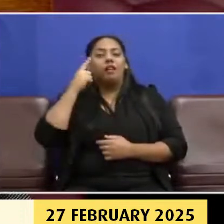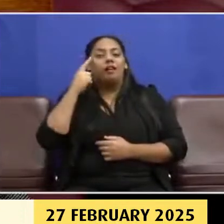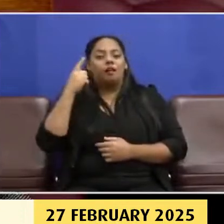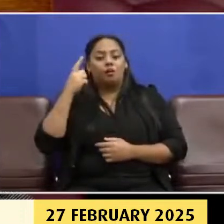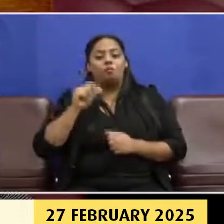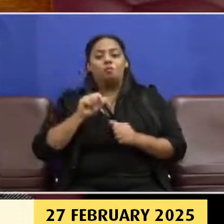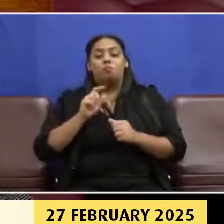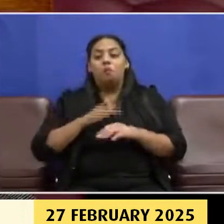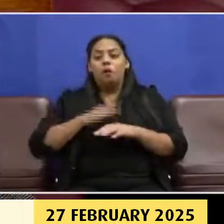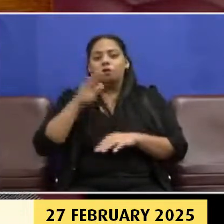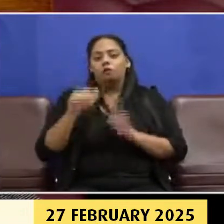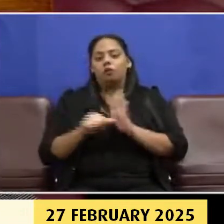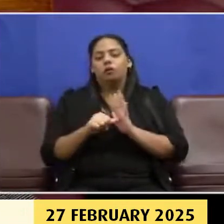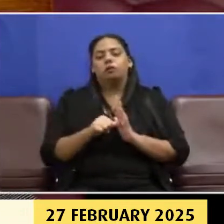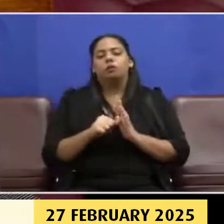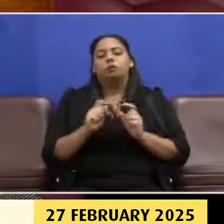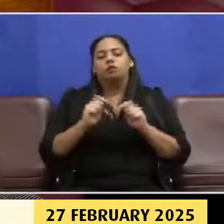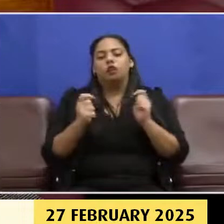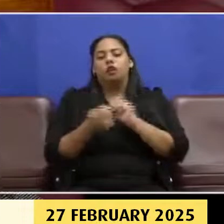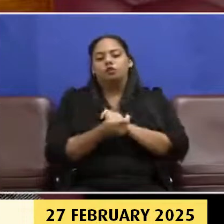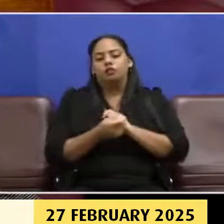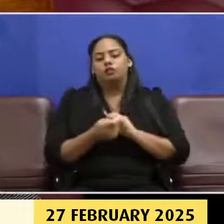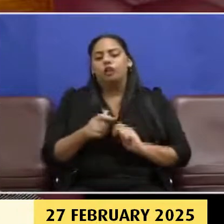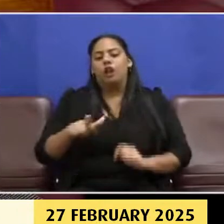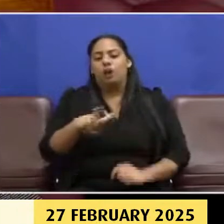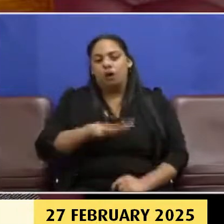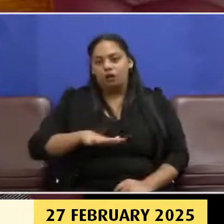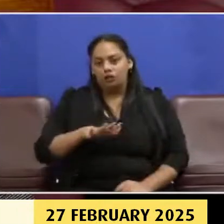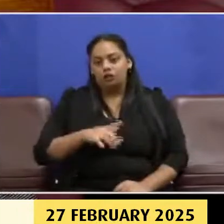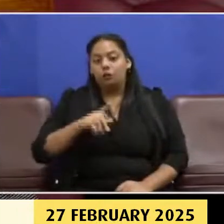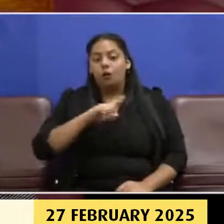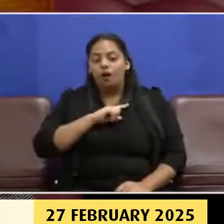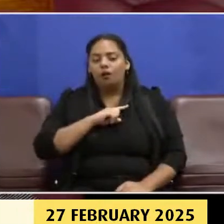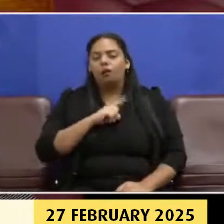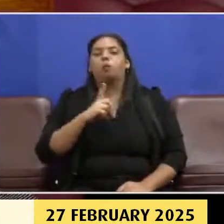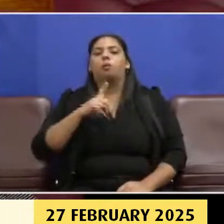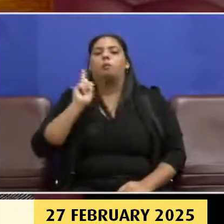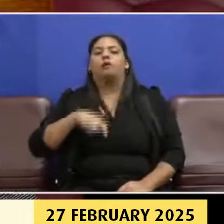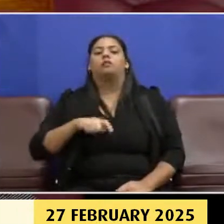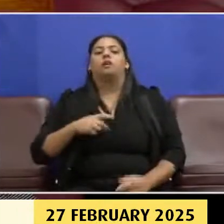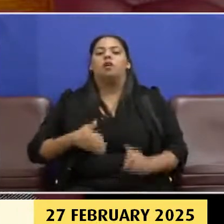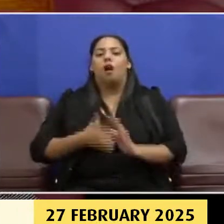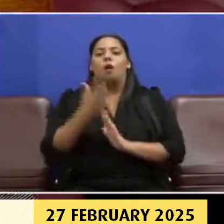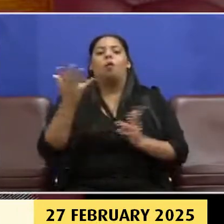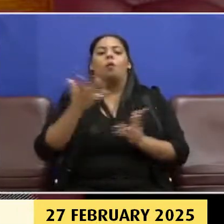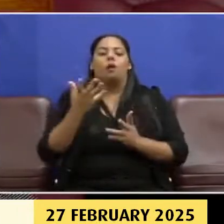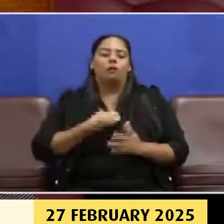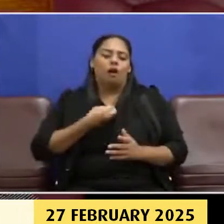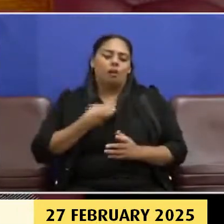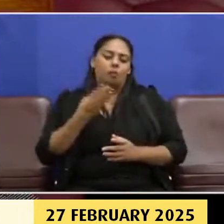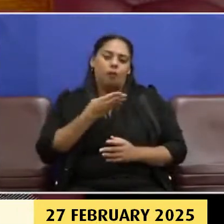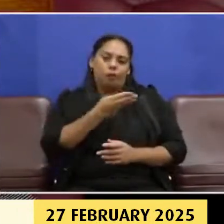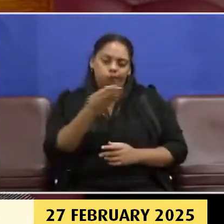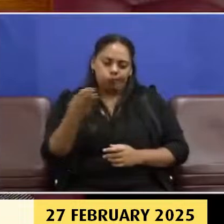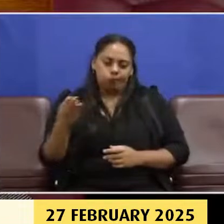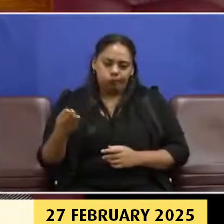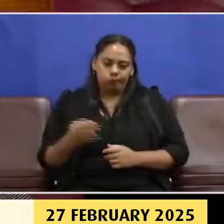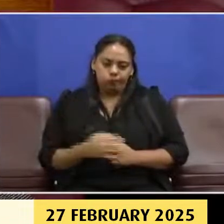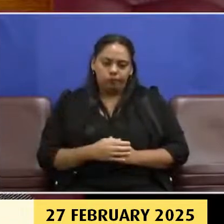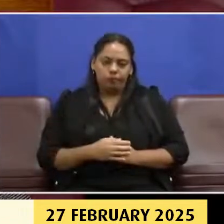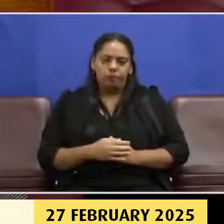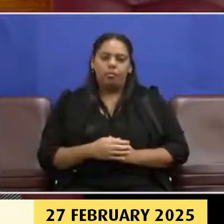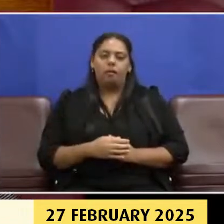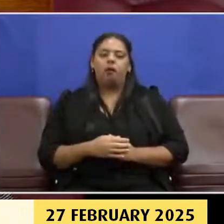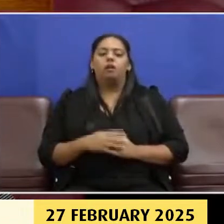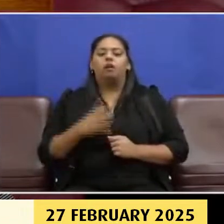can change a perception, because we need to be going where young people are. And outside of these, having these satellite